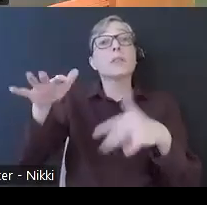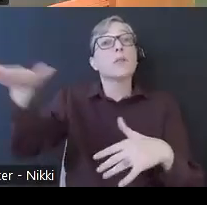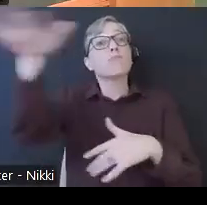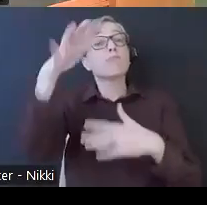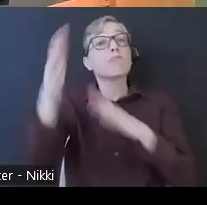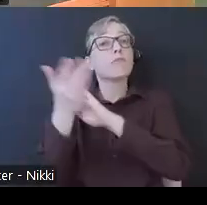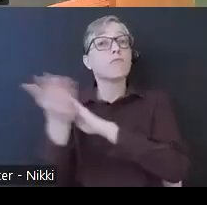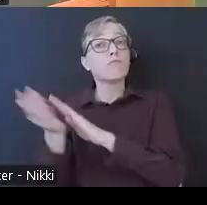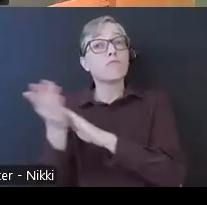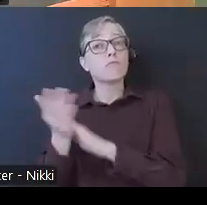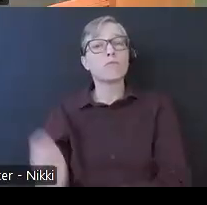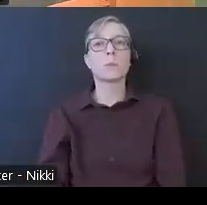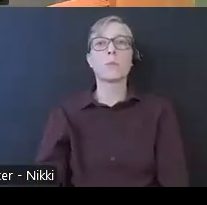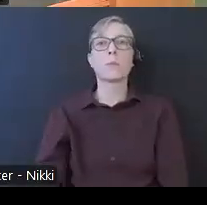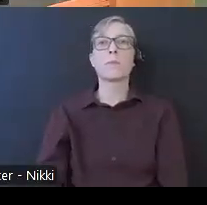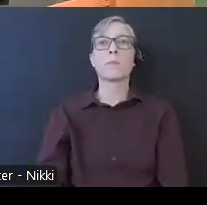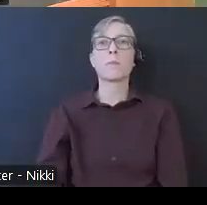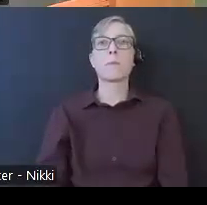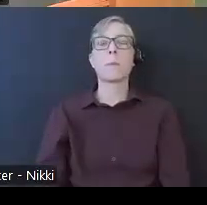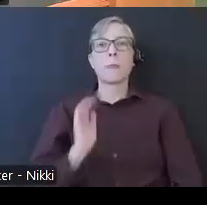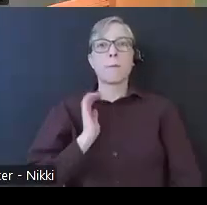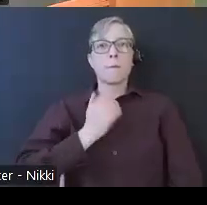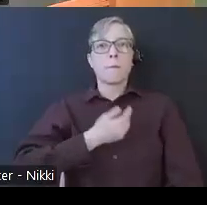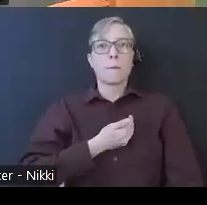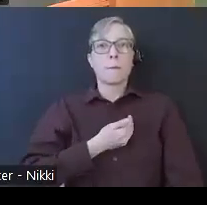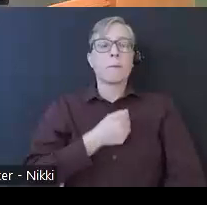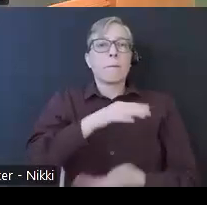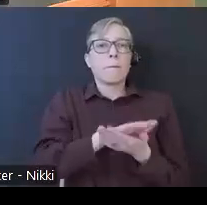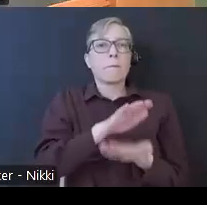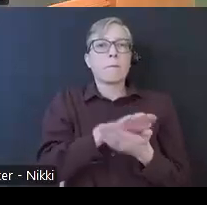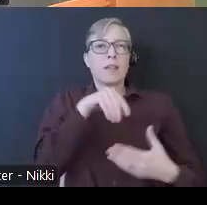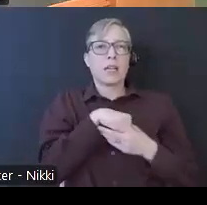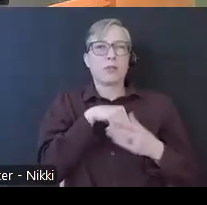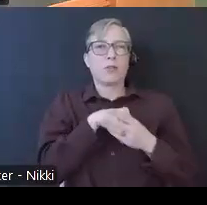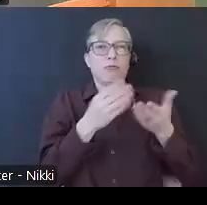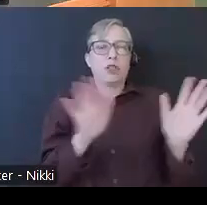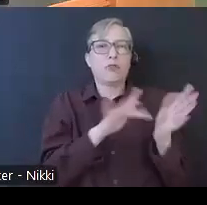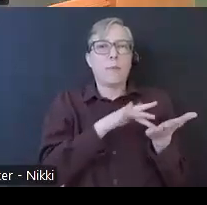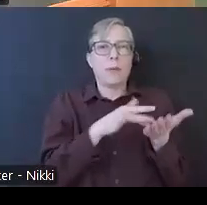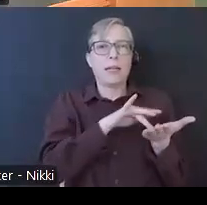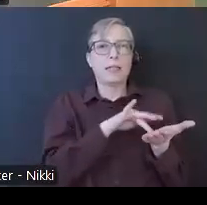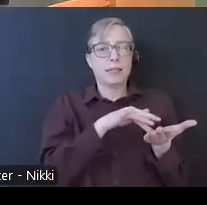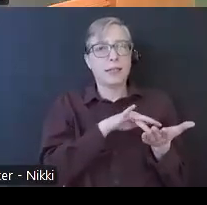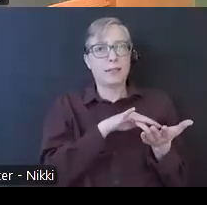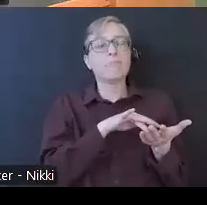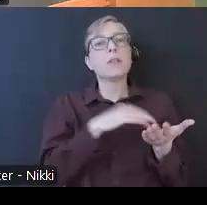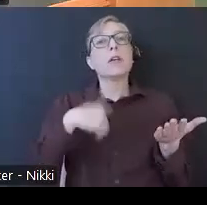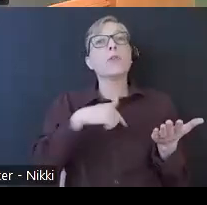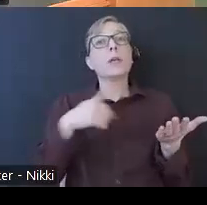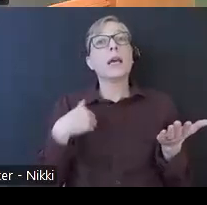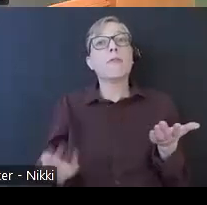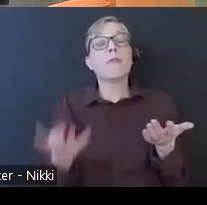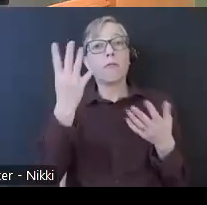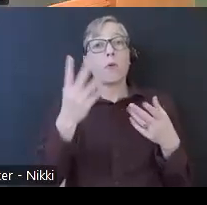So our practice, our academic general internal medicine practice, is 4 office locations. We have a lot of attendings, but relatively